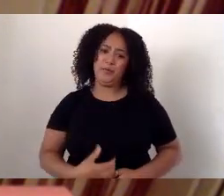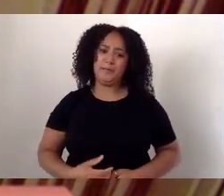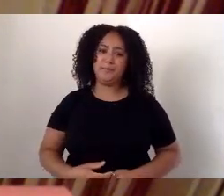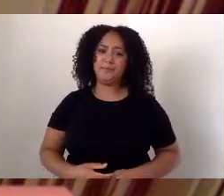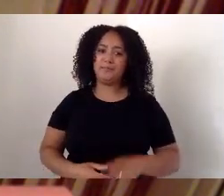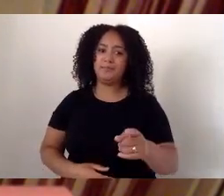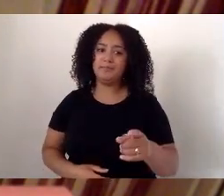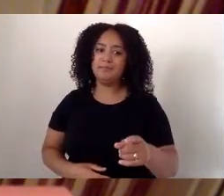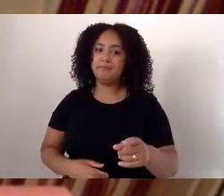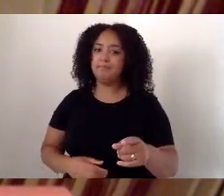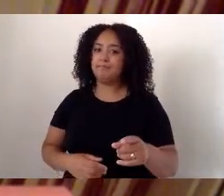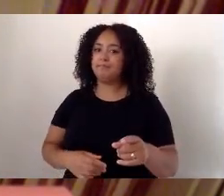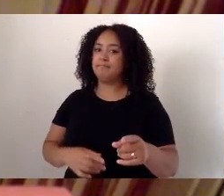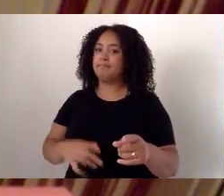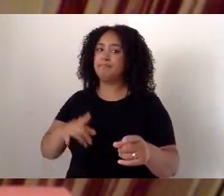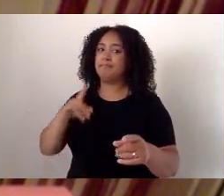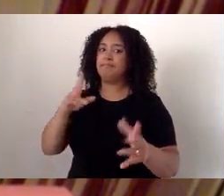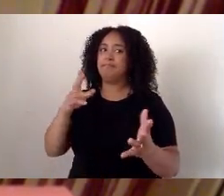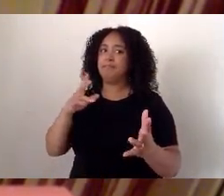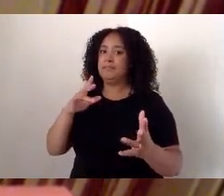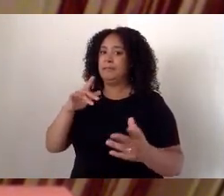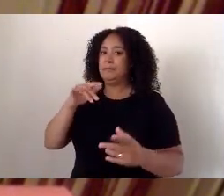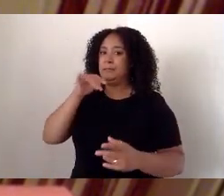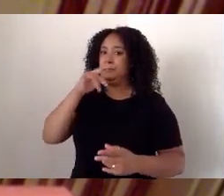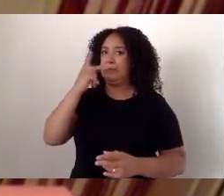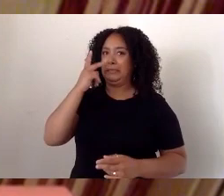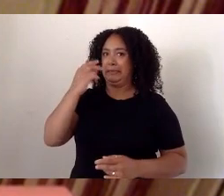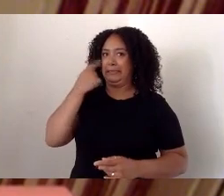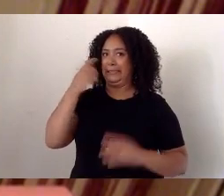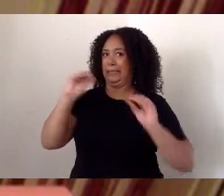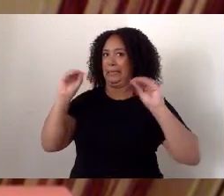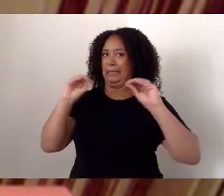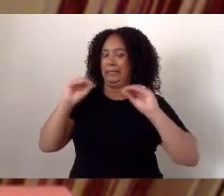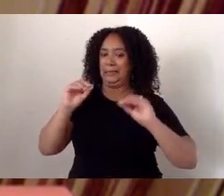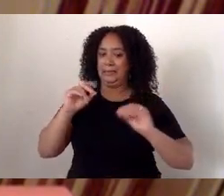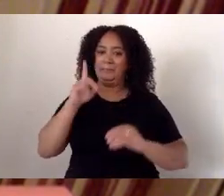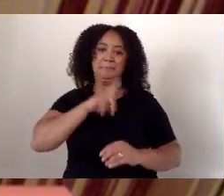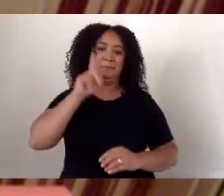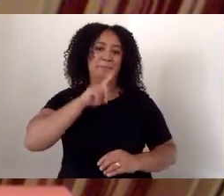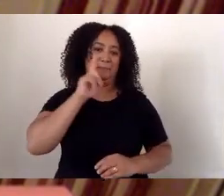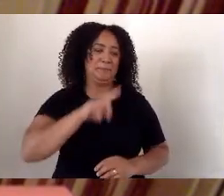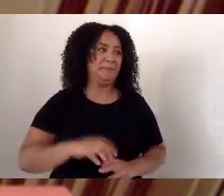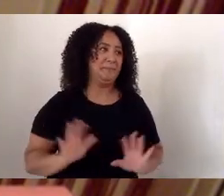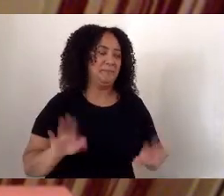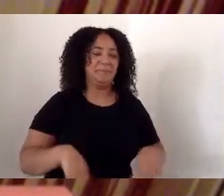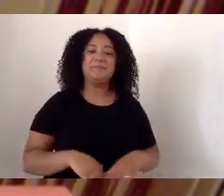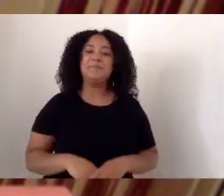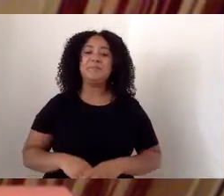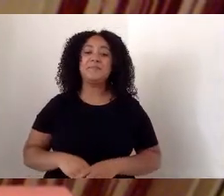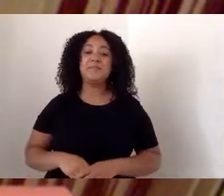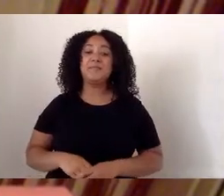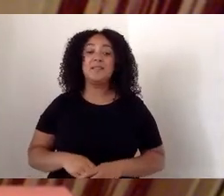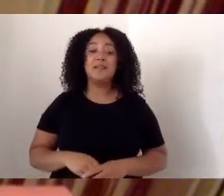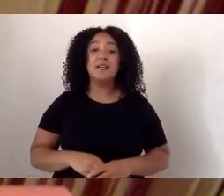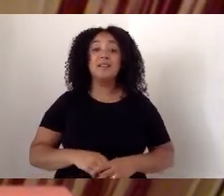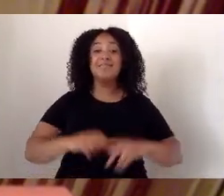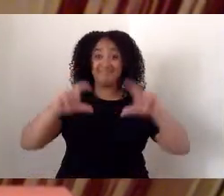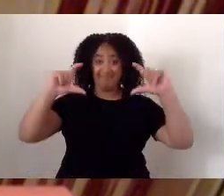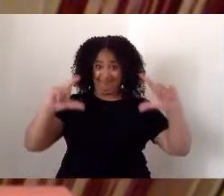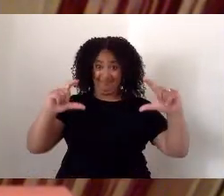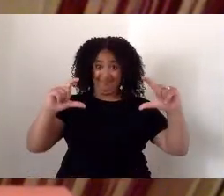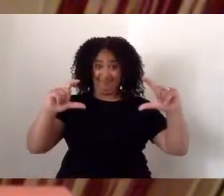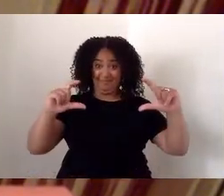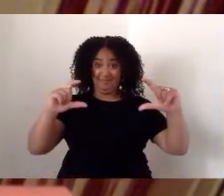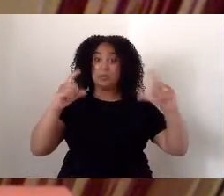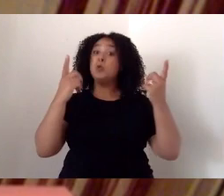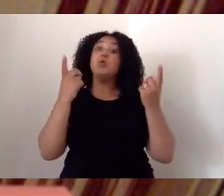Nobody saw anything. So, now that we have our large shape, what I've done is I've